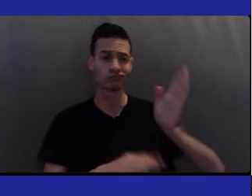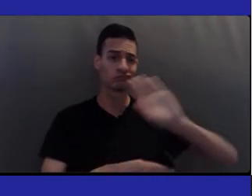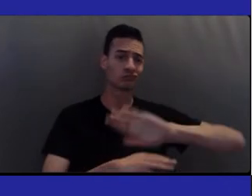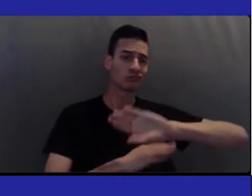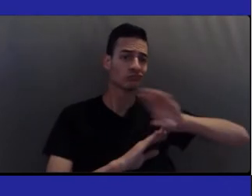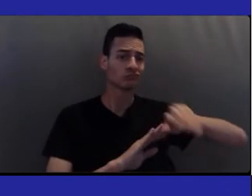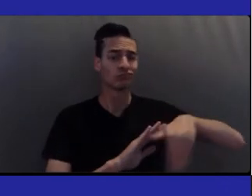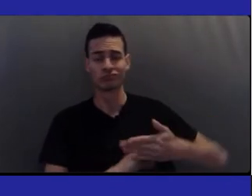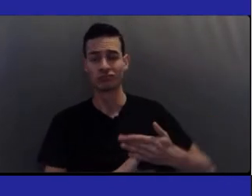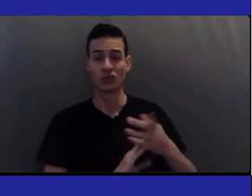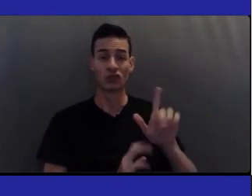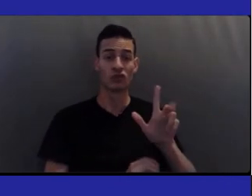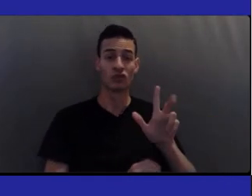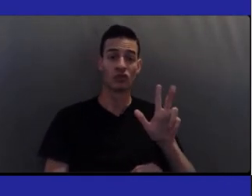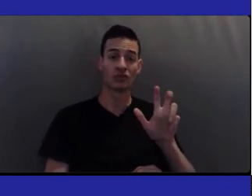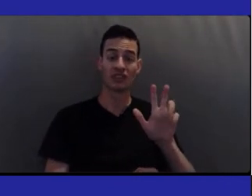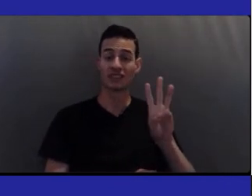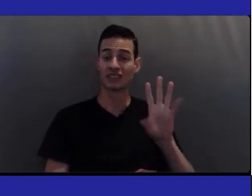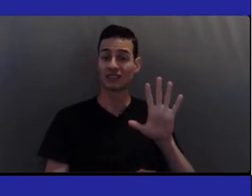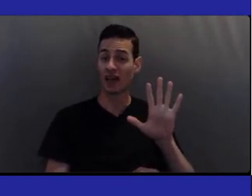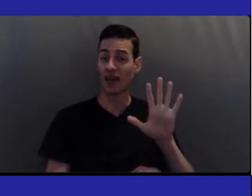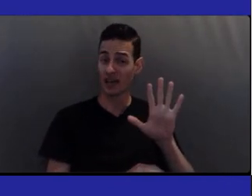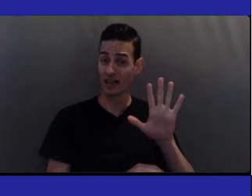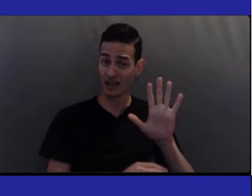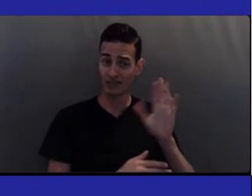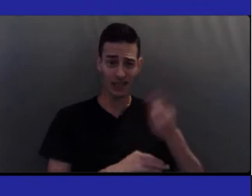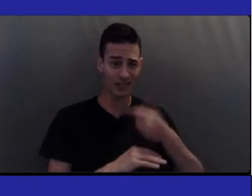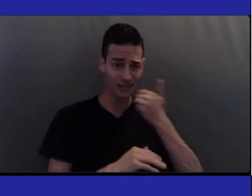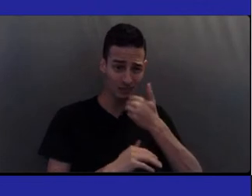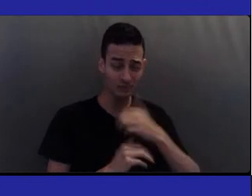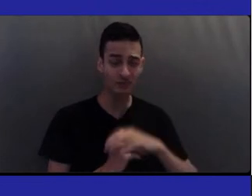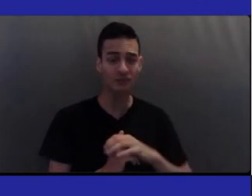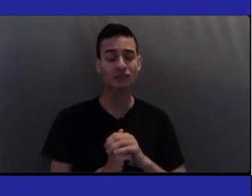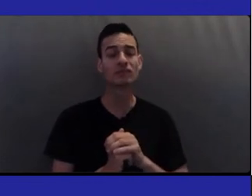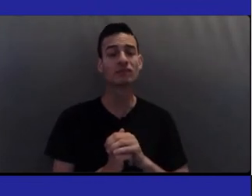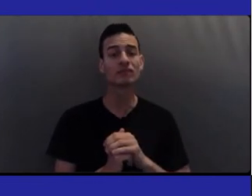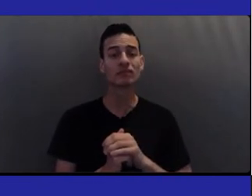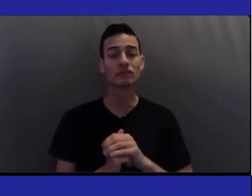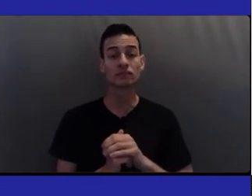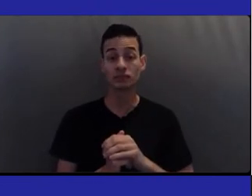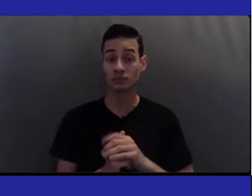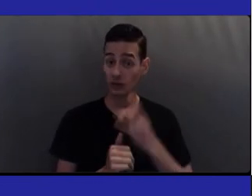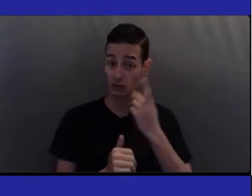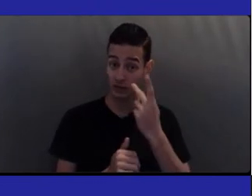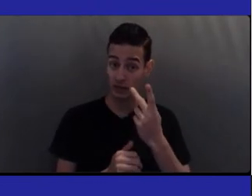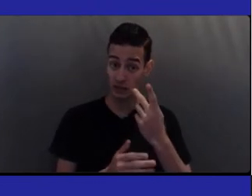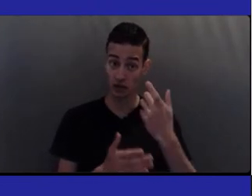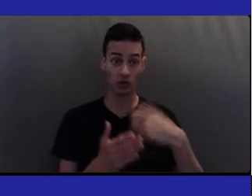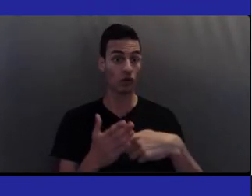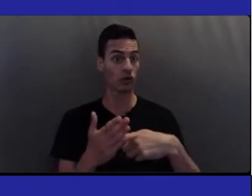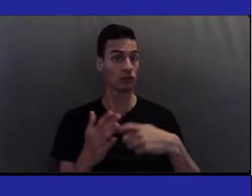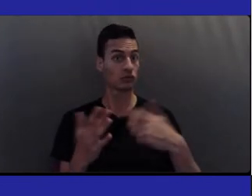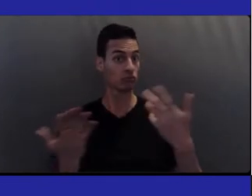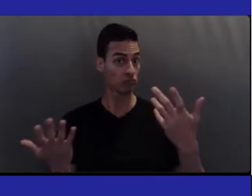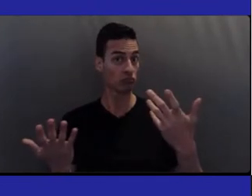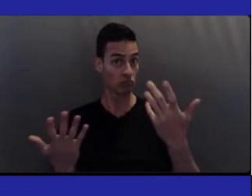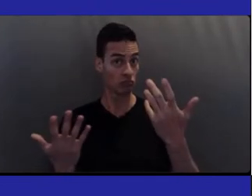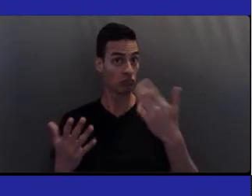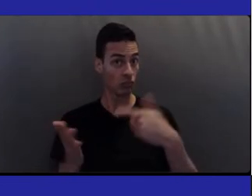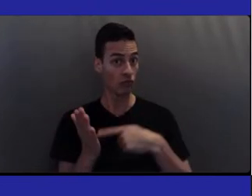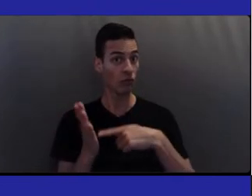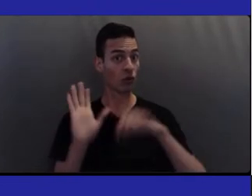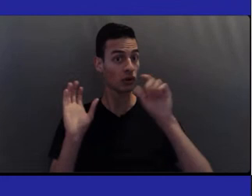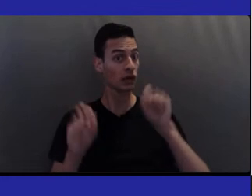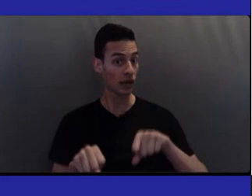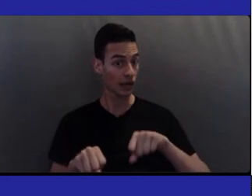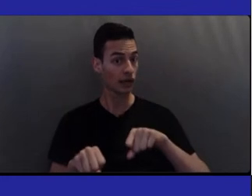And I think, as you see here, the pricing is, you know, quite competitive and affordable for our patients, staff, and visitors, which